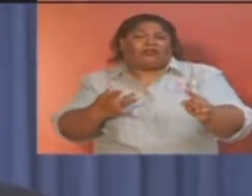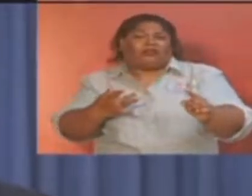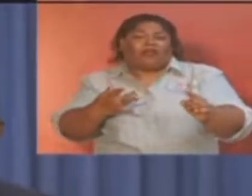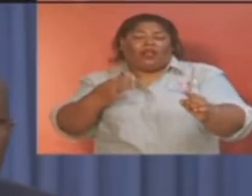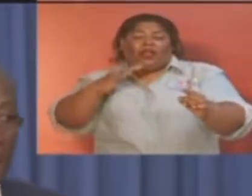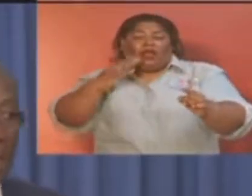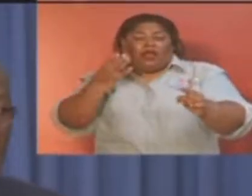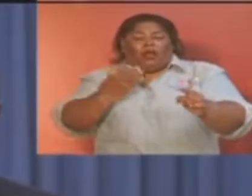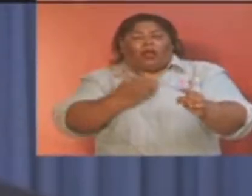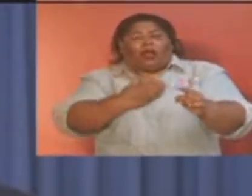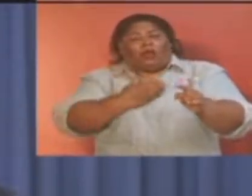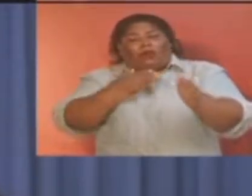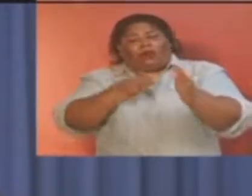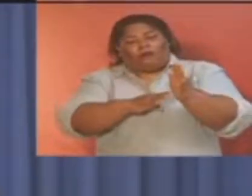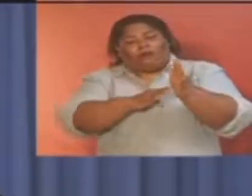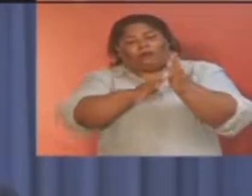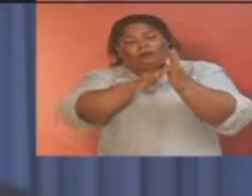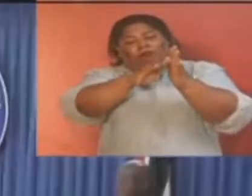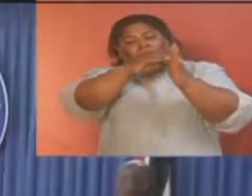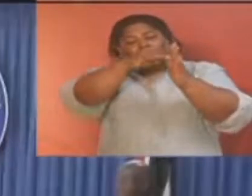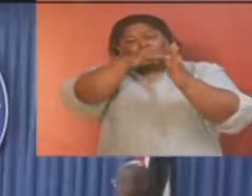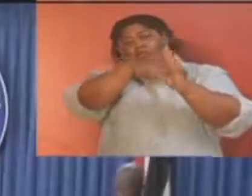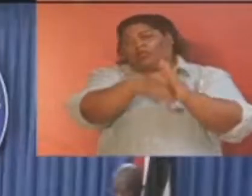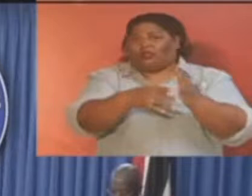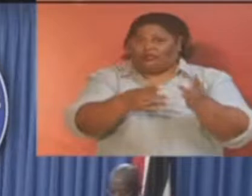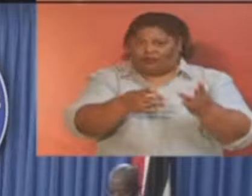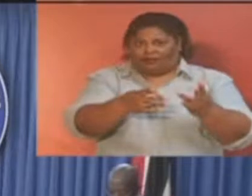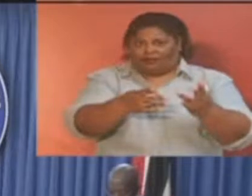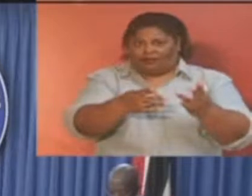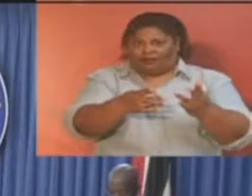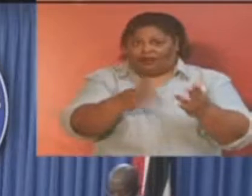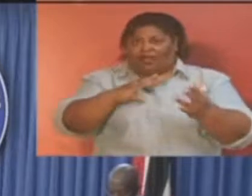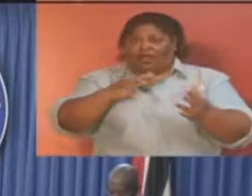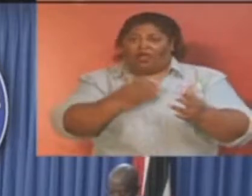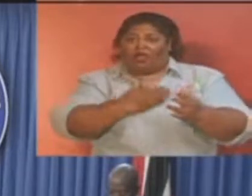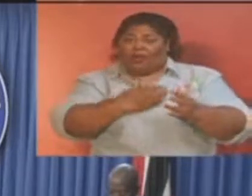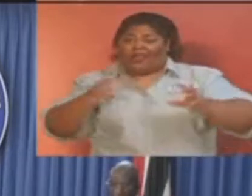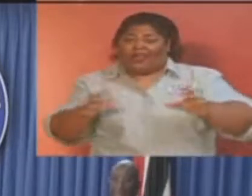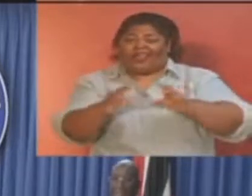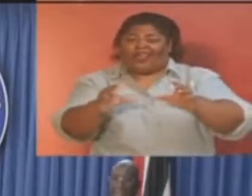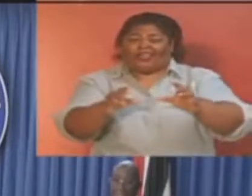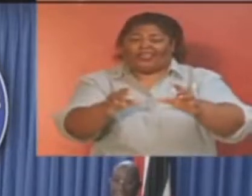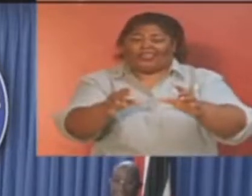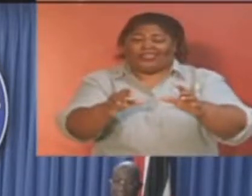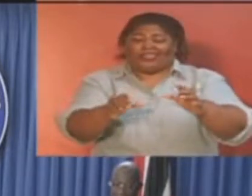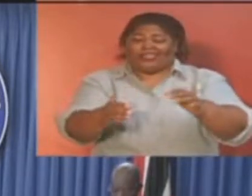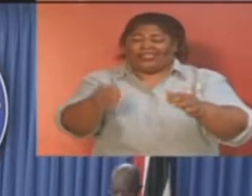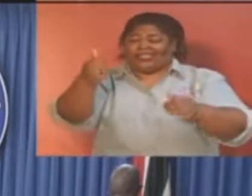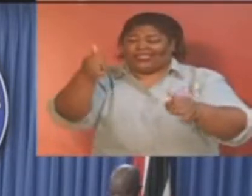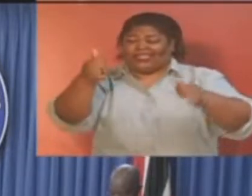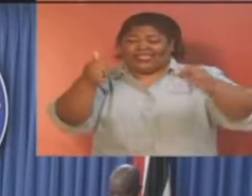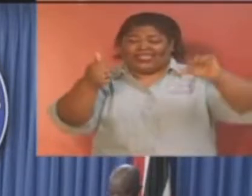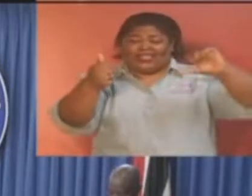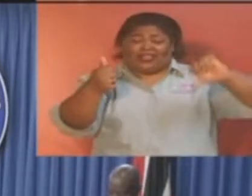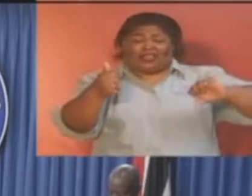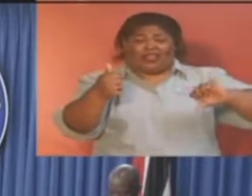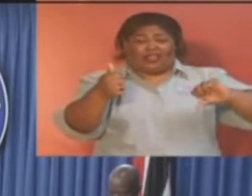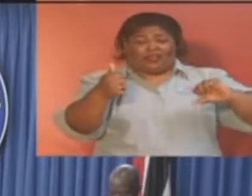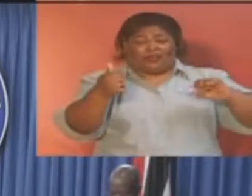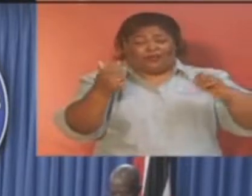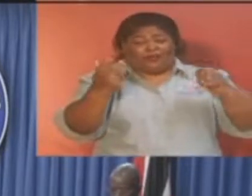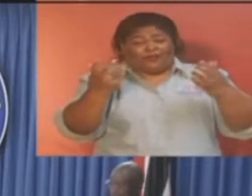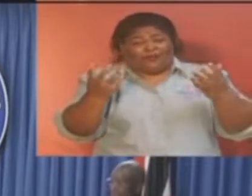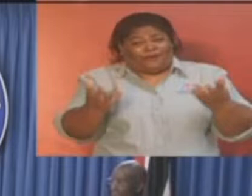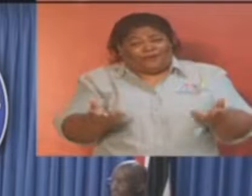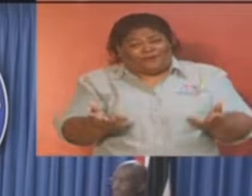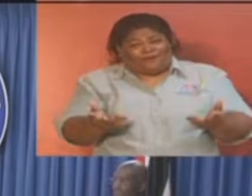lack thereof and responding to the circumstances as they exist. It seems like